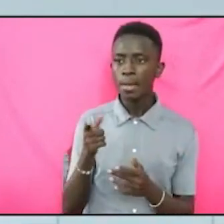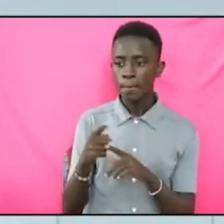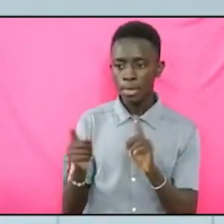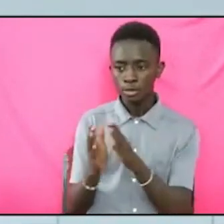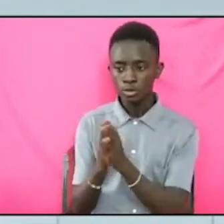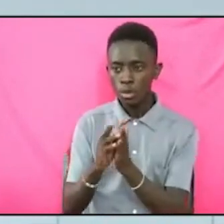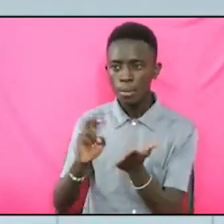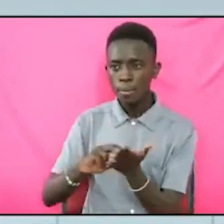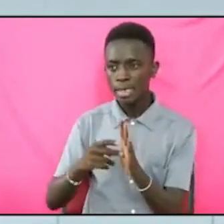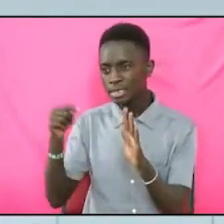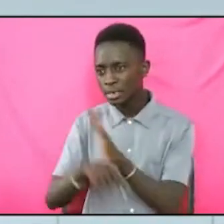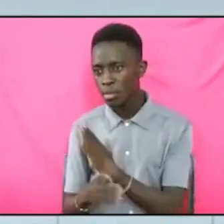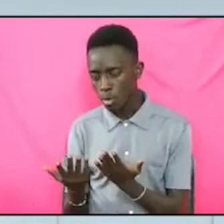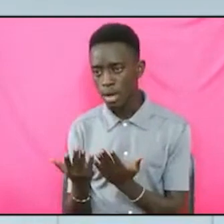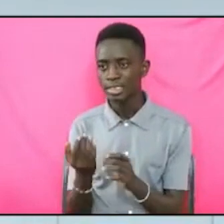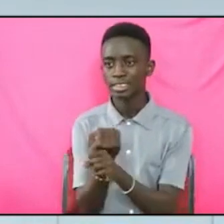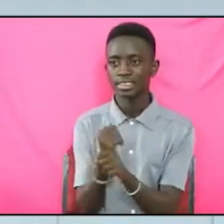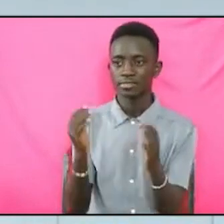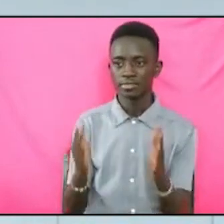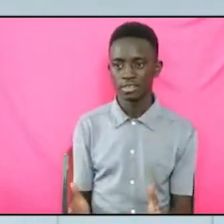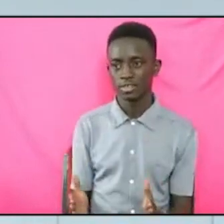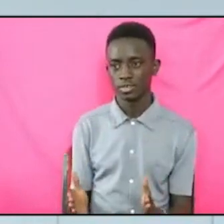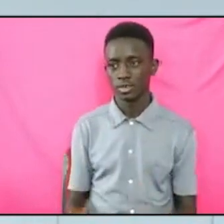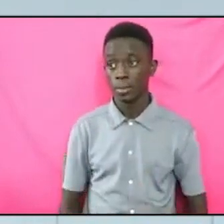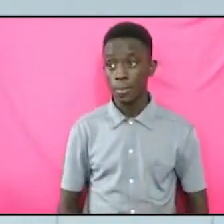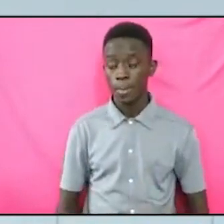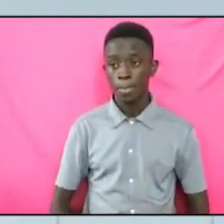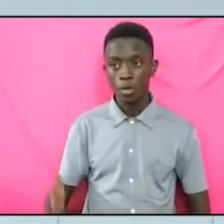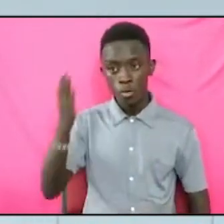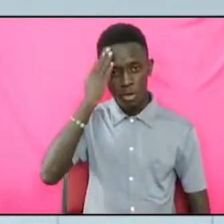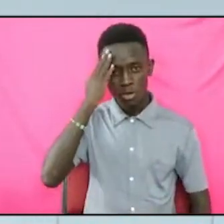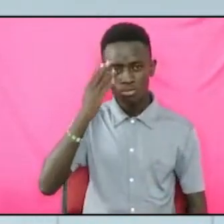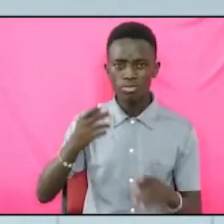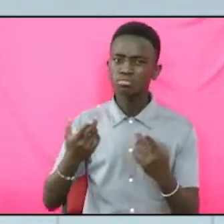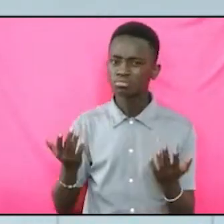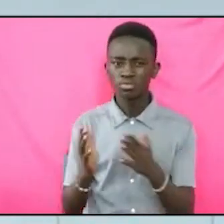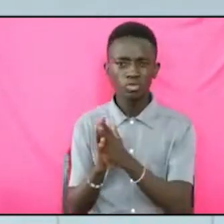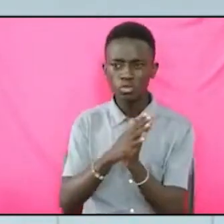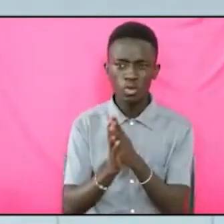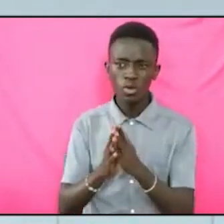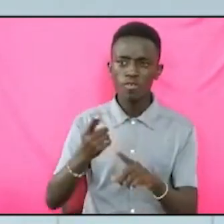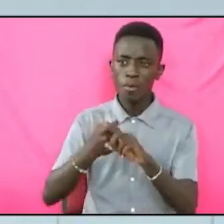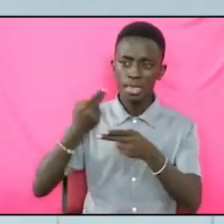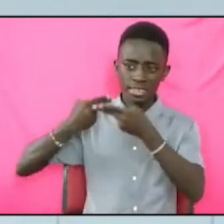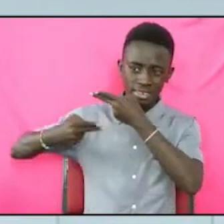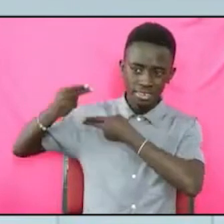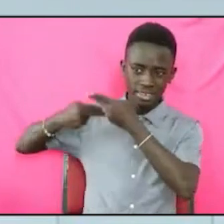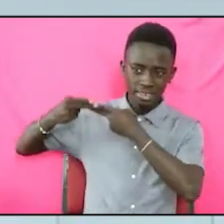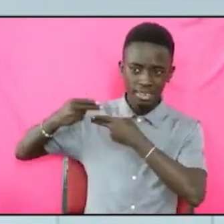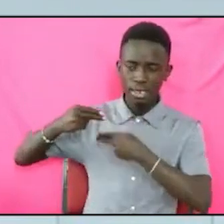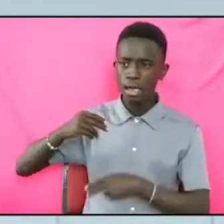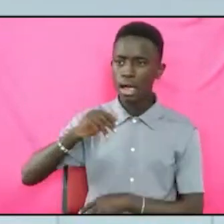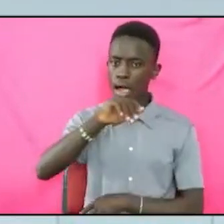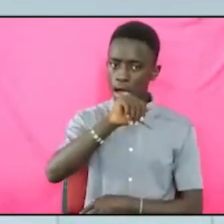deliverance. And you know from history that Aram and Israel